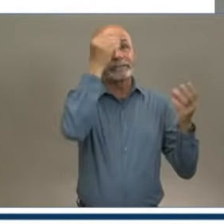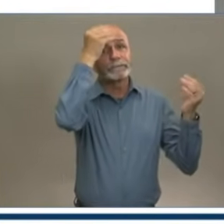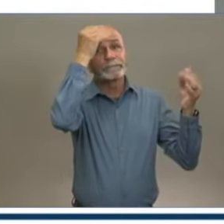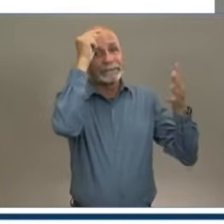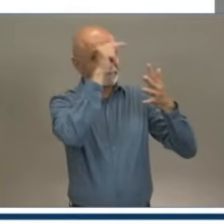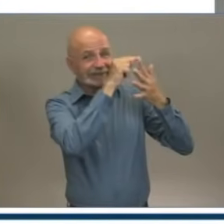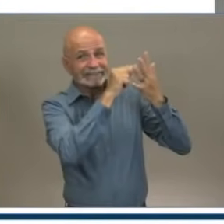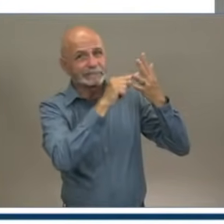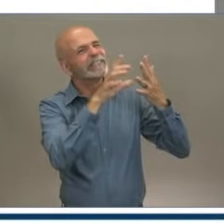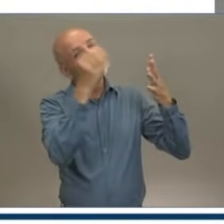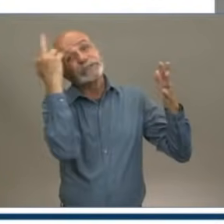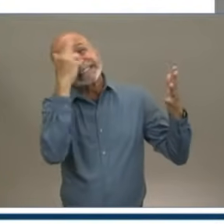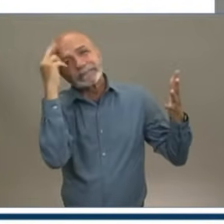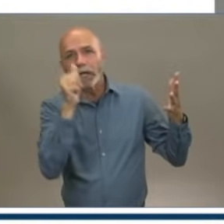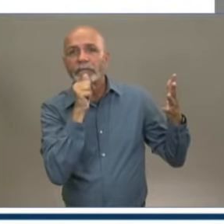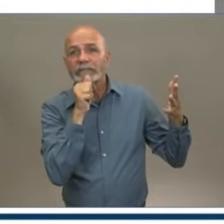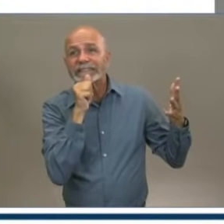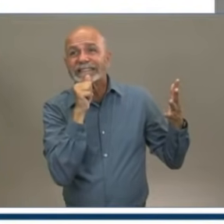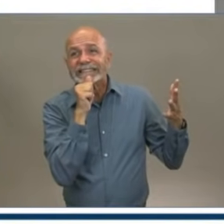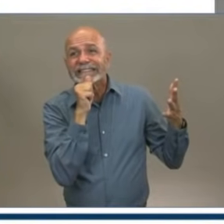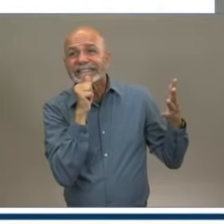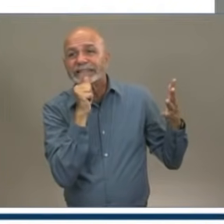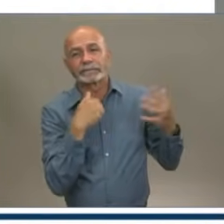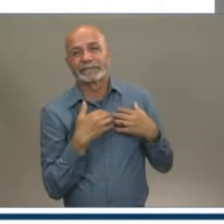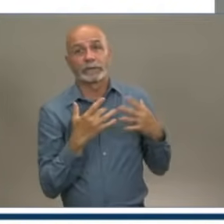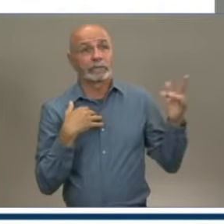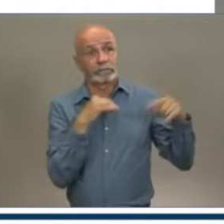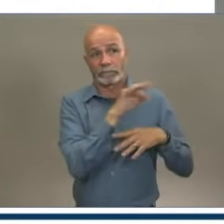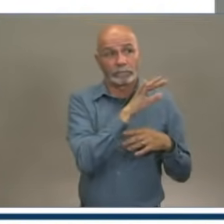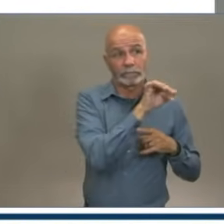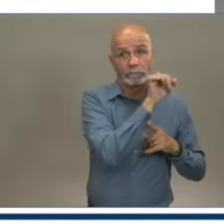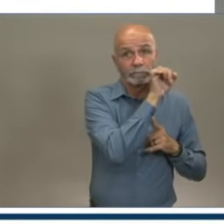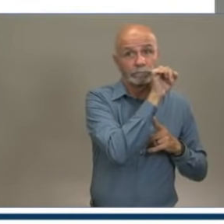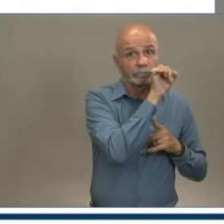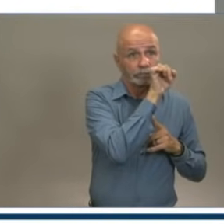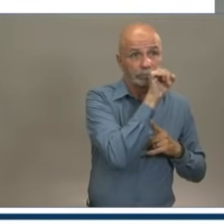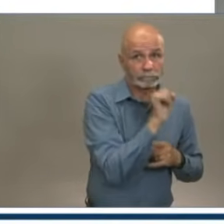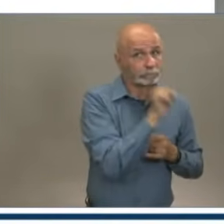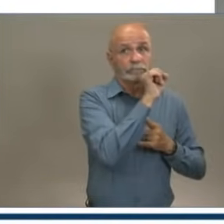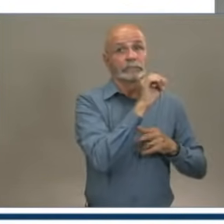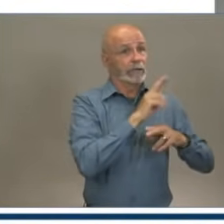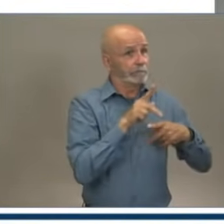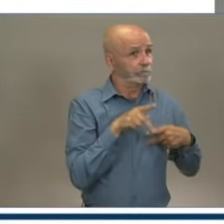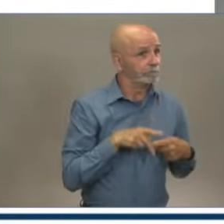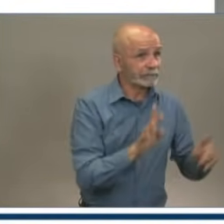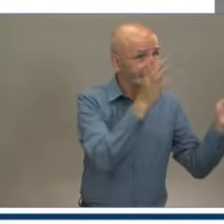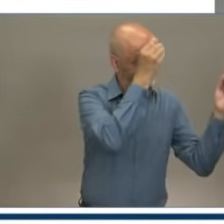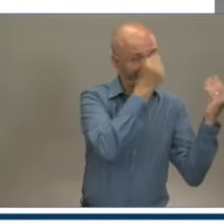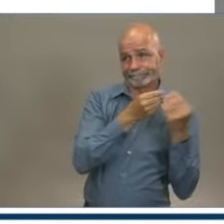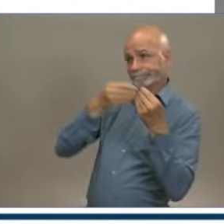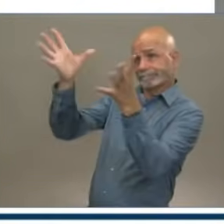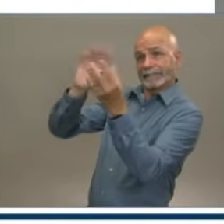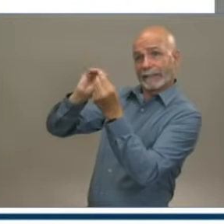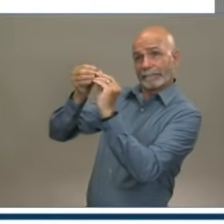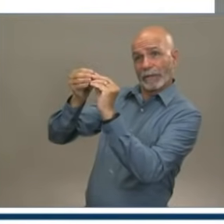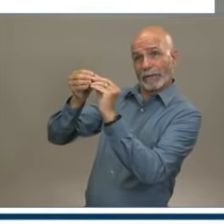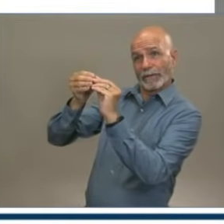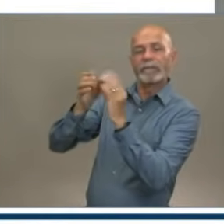legal so we could share that information, and that takes a bit of time. So what we're saying today was